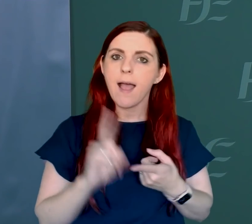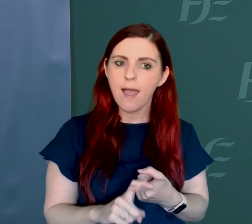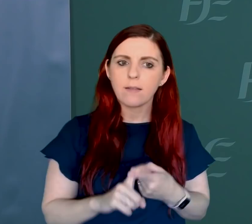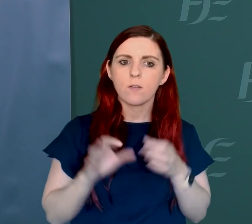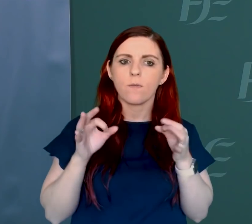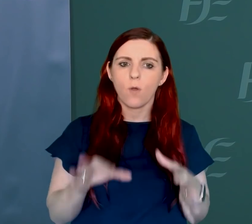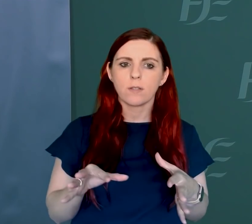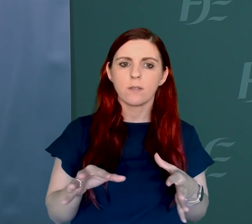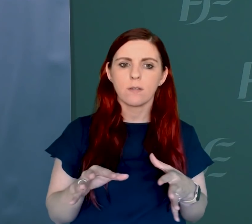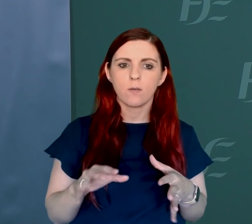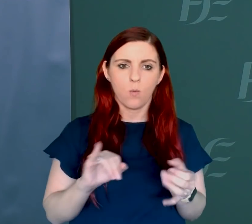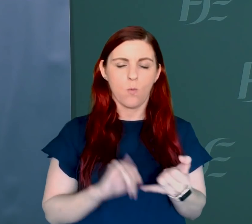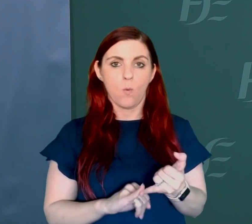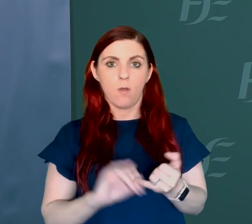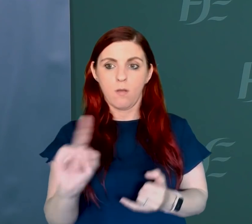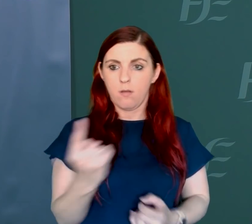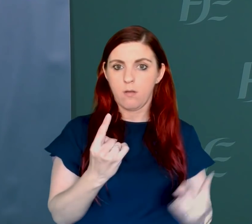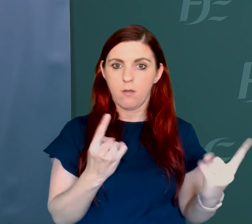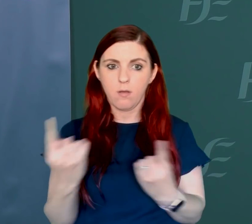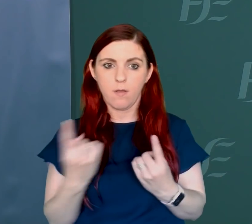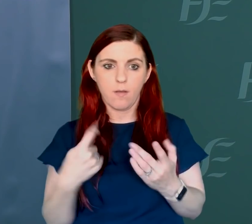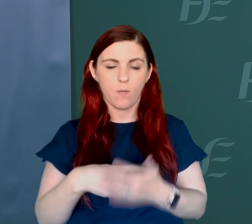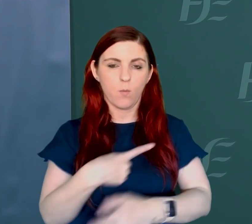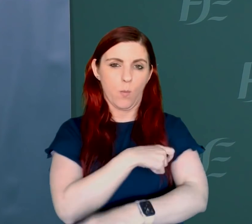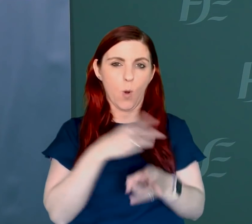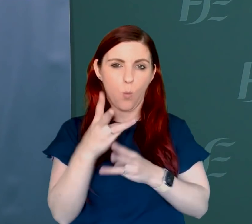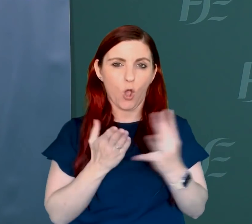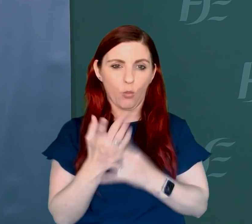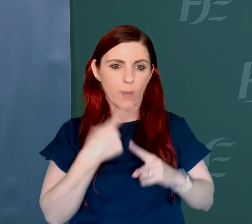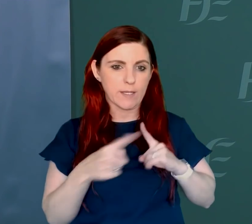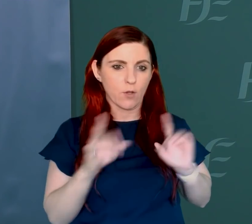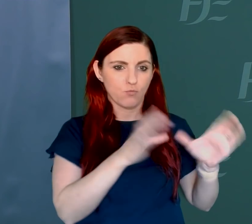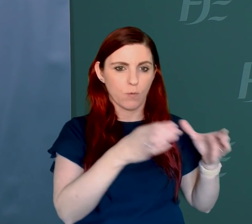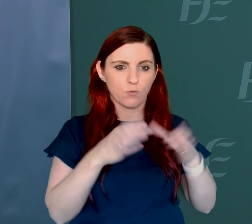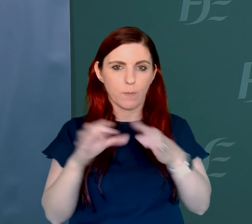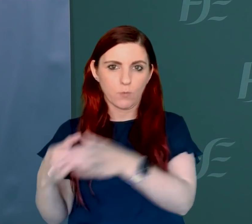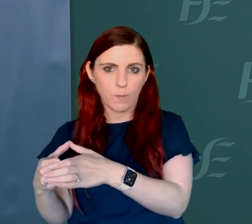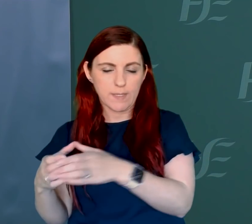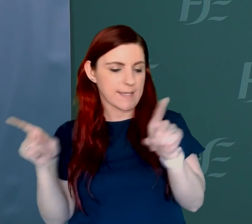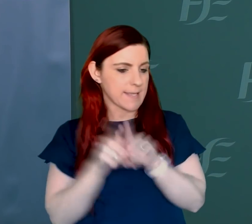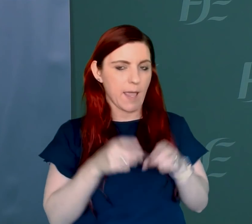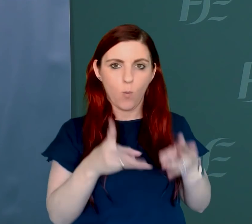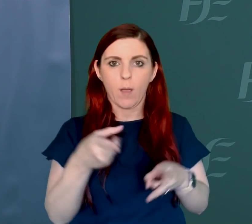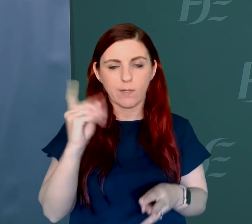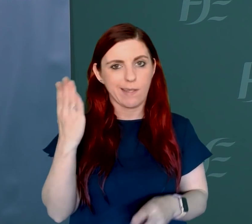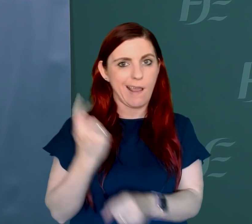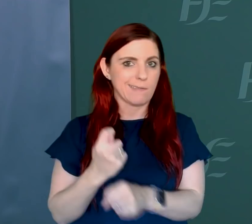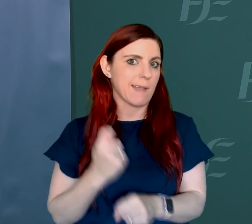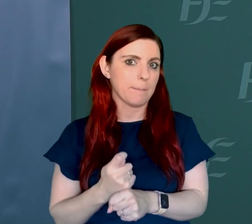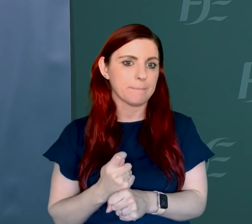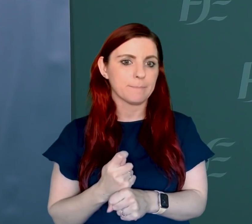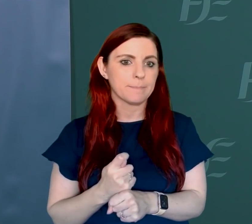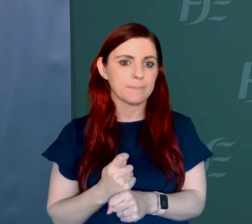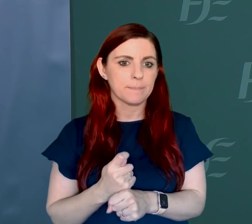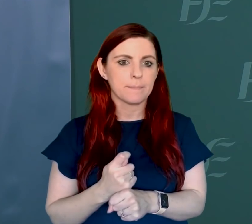groups come forward, we will be working through the various groups and the various age groups methodically the way we did in the last vaccination